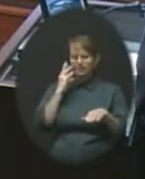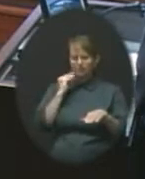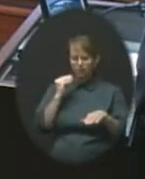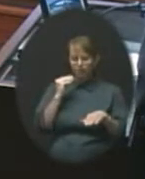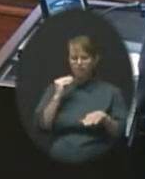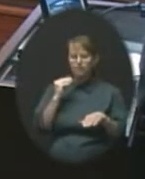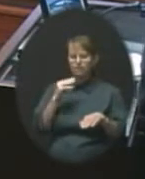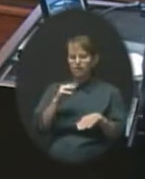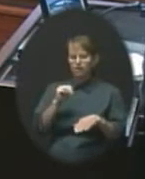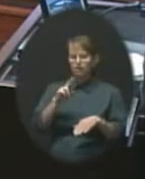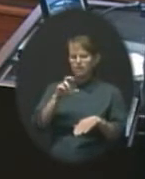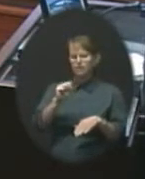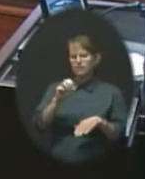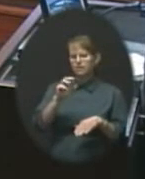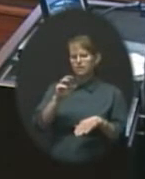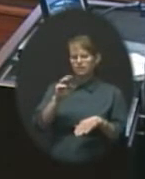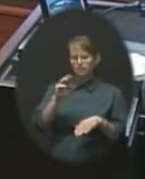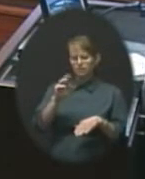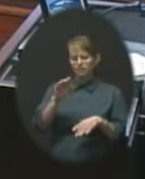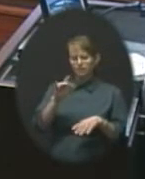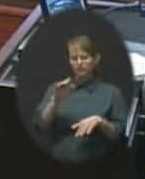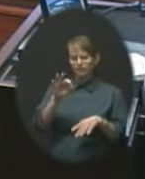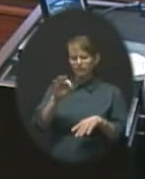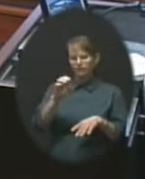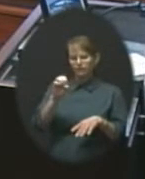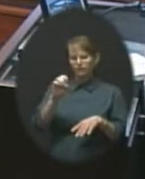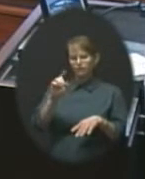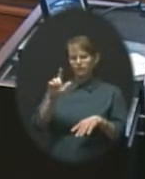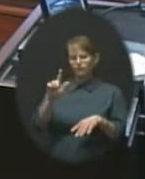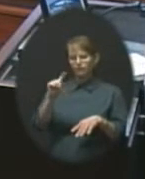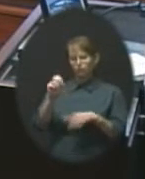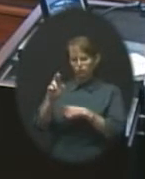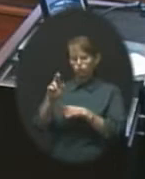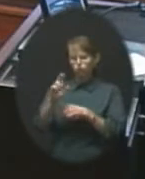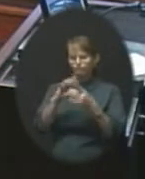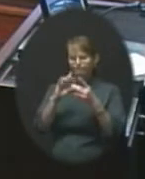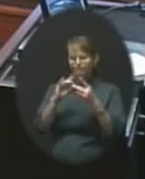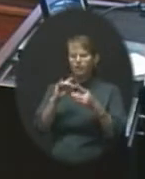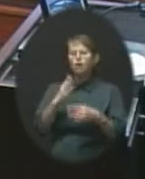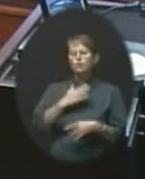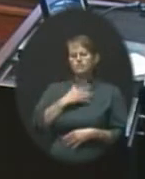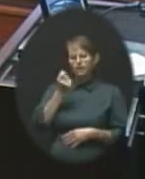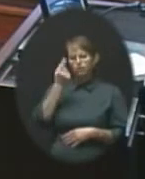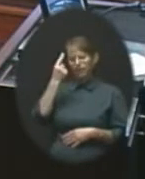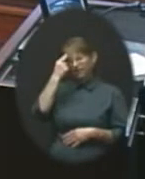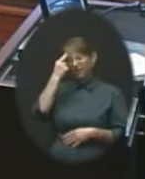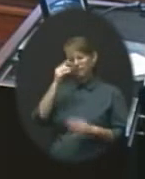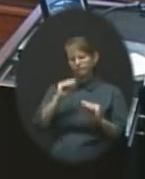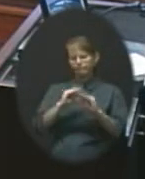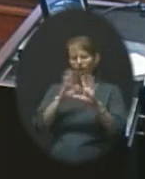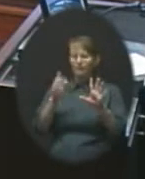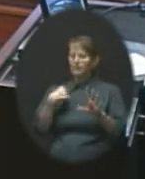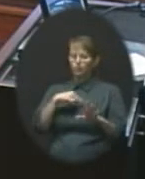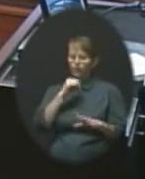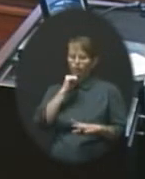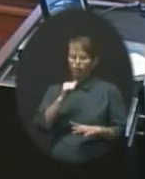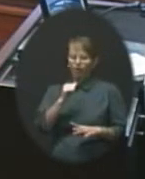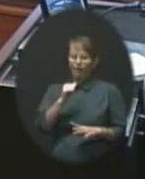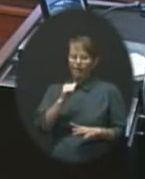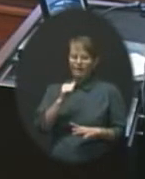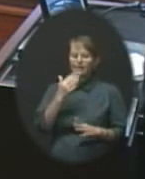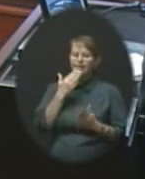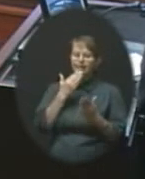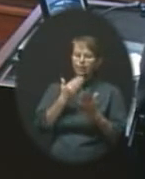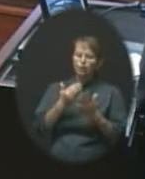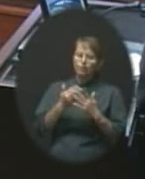talked about this quite a while ago, and it was my understanding that perhaps clearly, we're not in a position to be able to educate